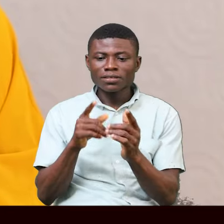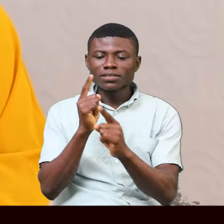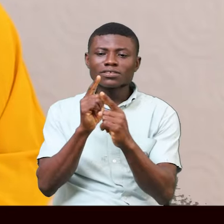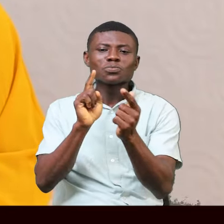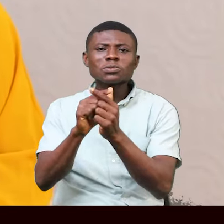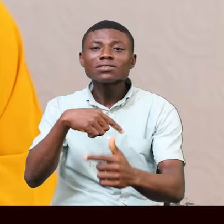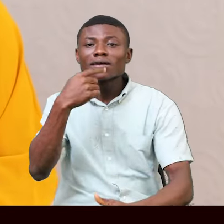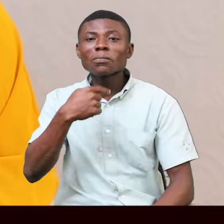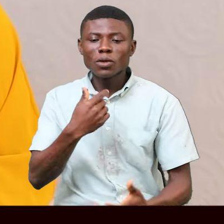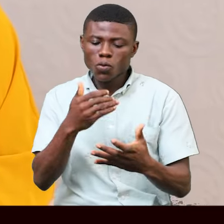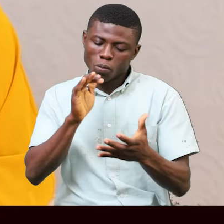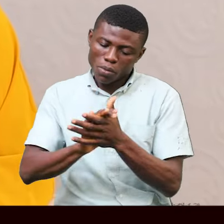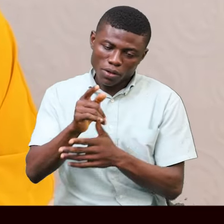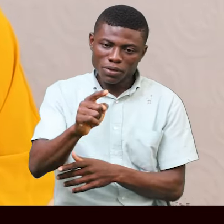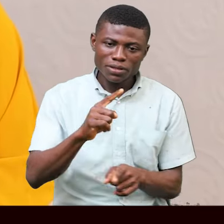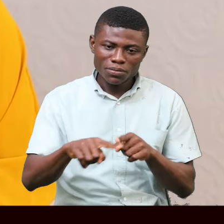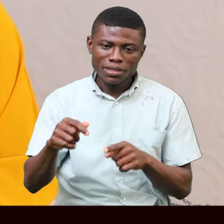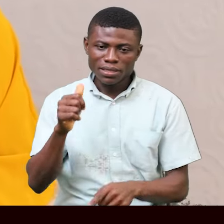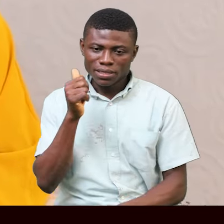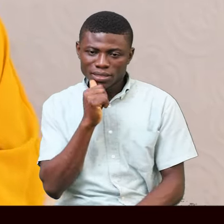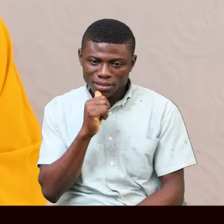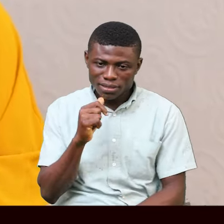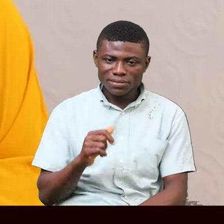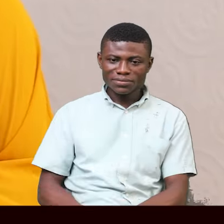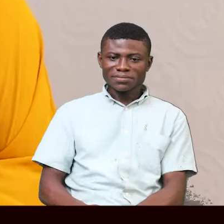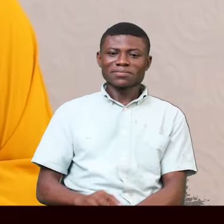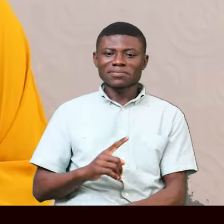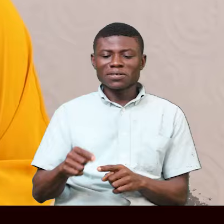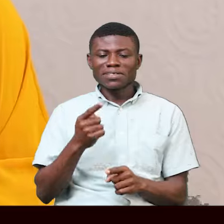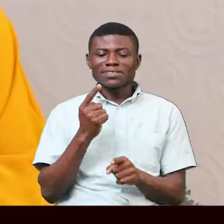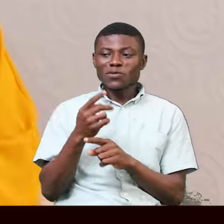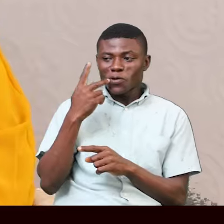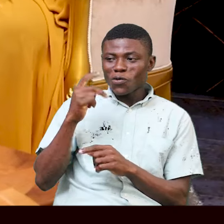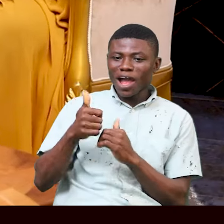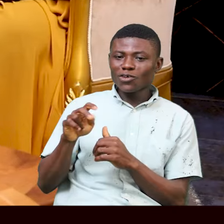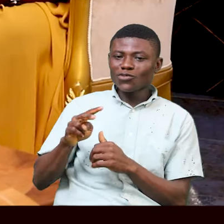of pain. And I'll go, I'm going to high five.